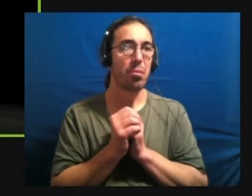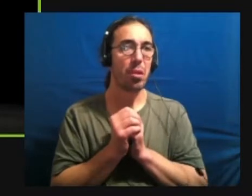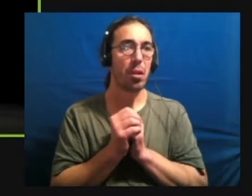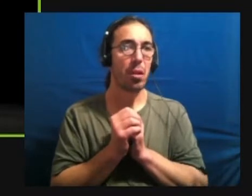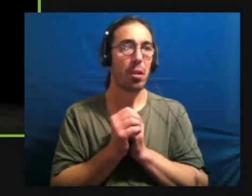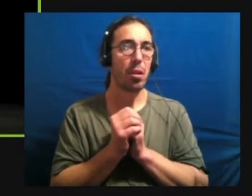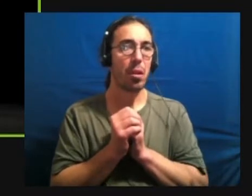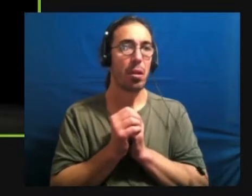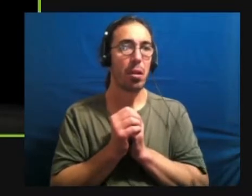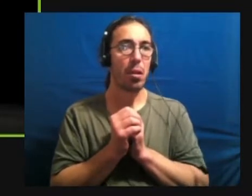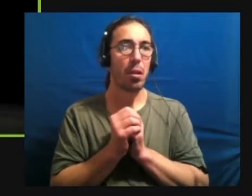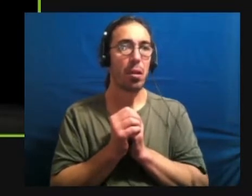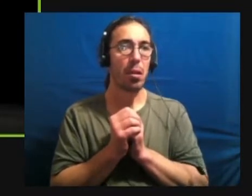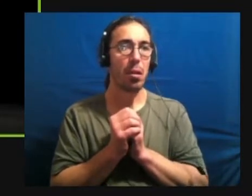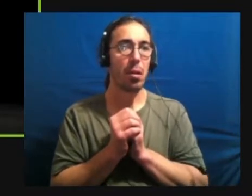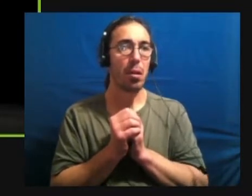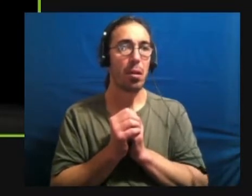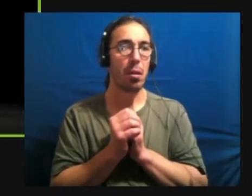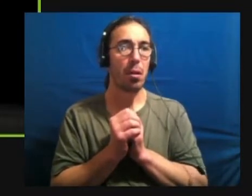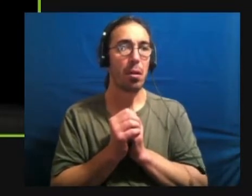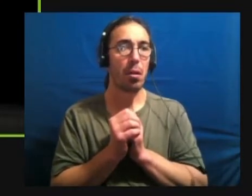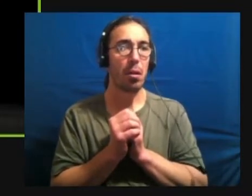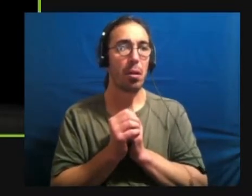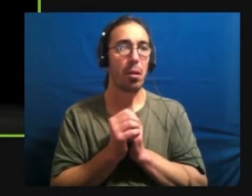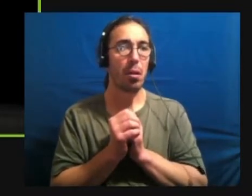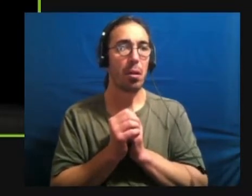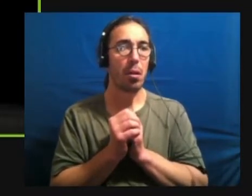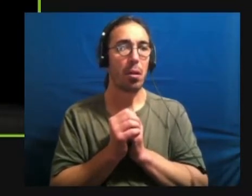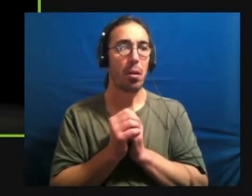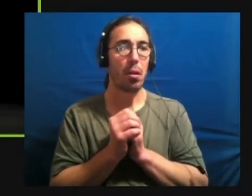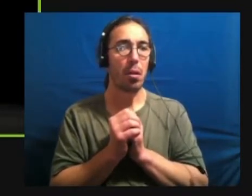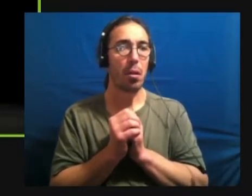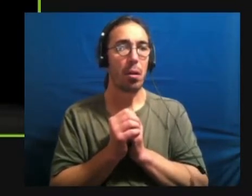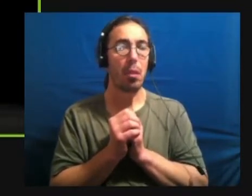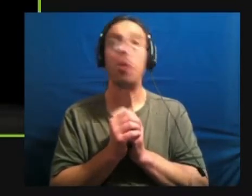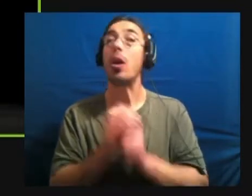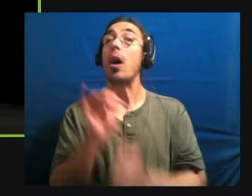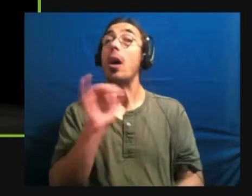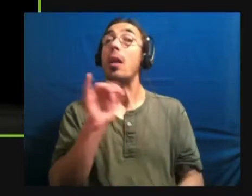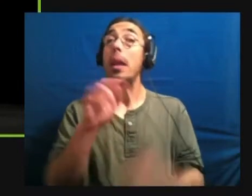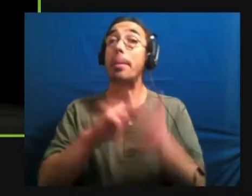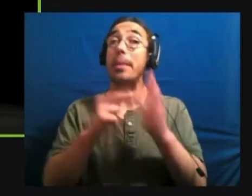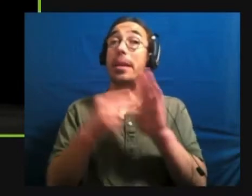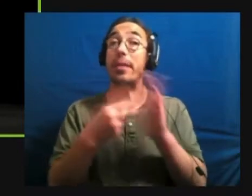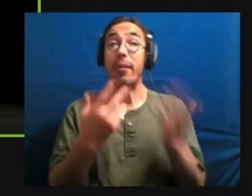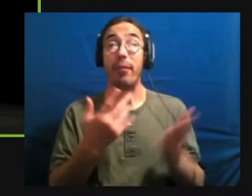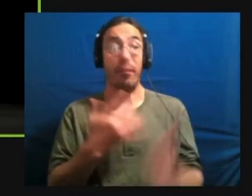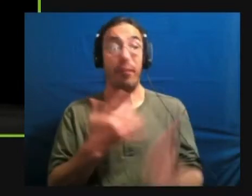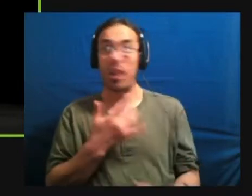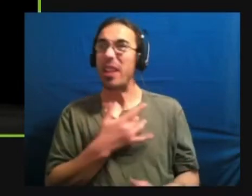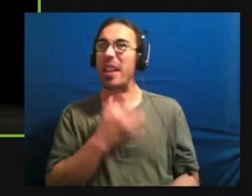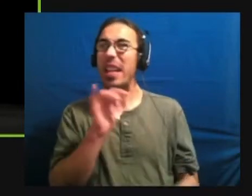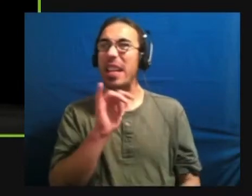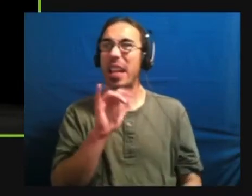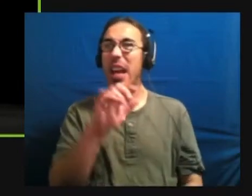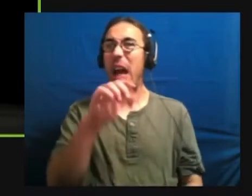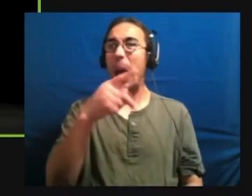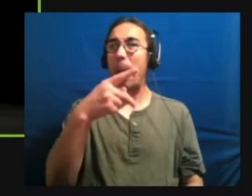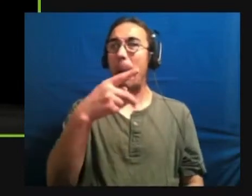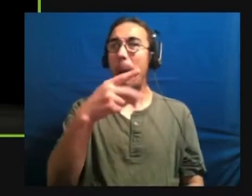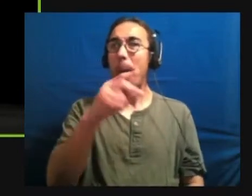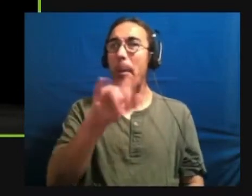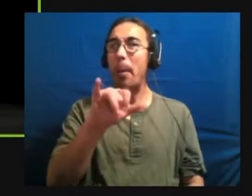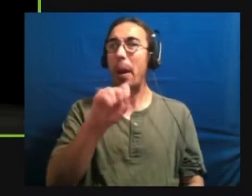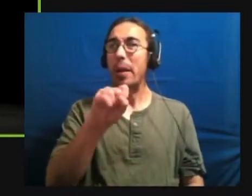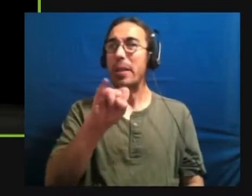it's basically saying it's feeling in a psychic way, right? You are actually